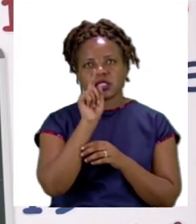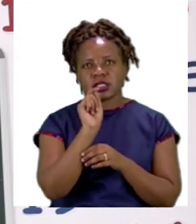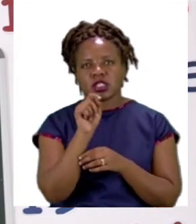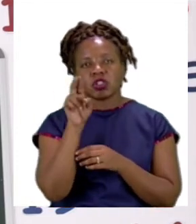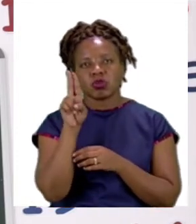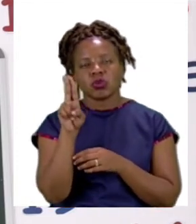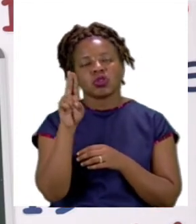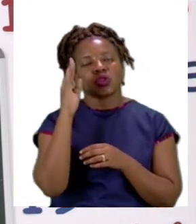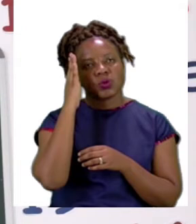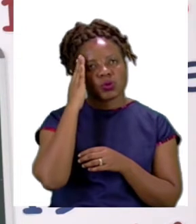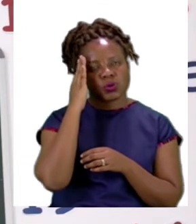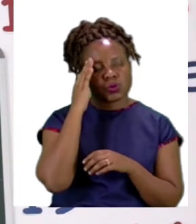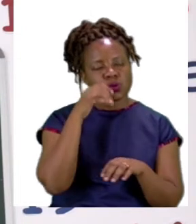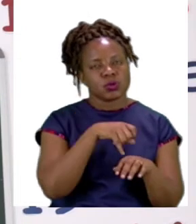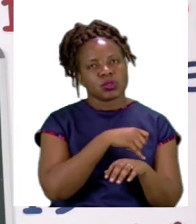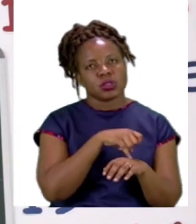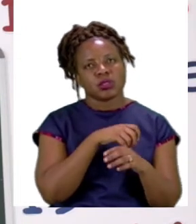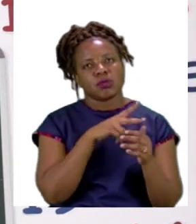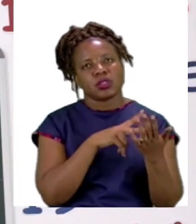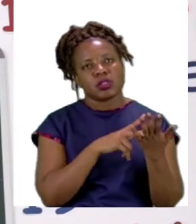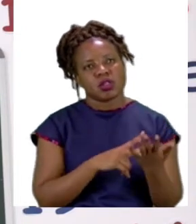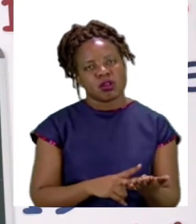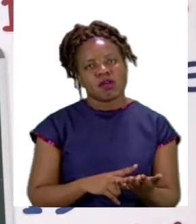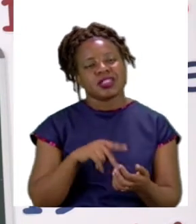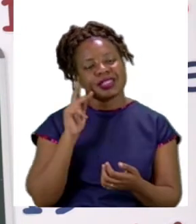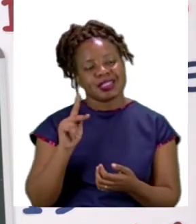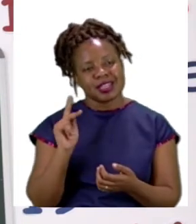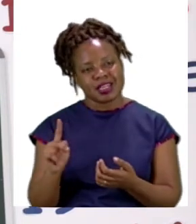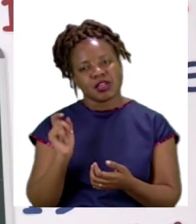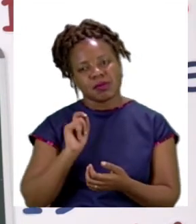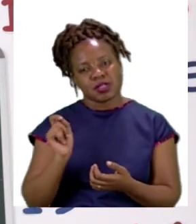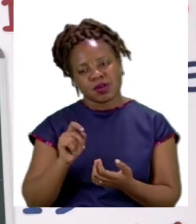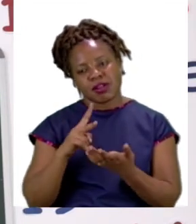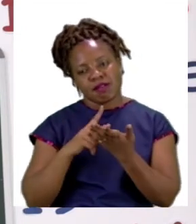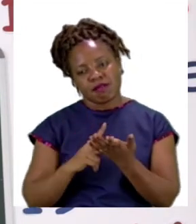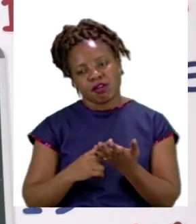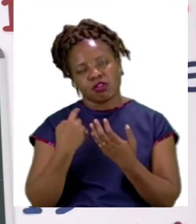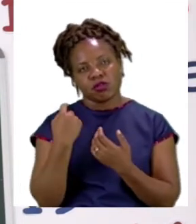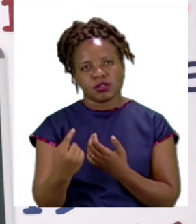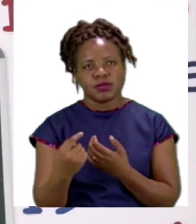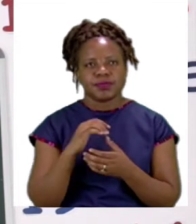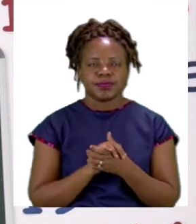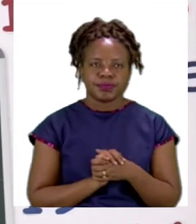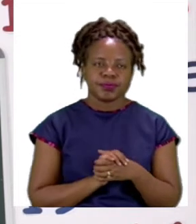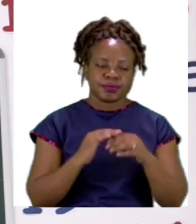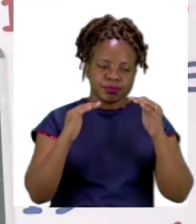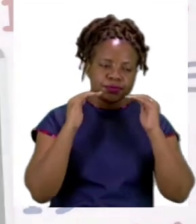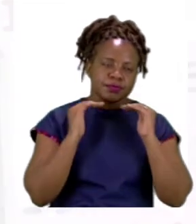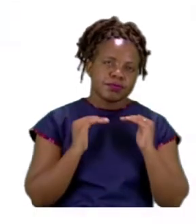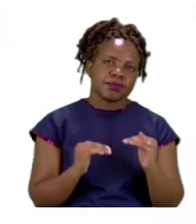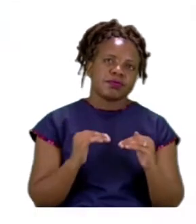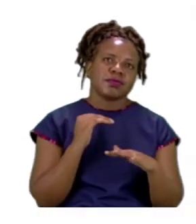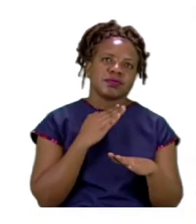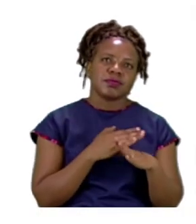the value, how much it is worth. Let's move on in our exercise. The second part of